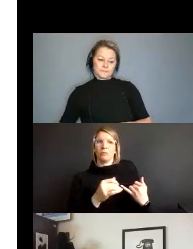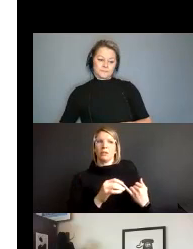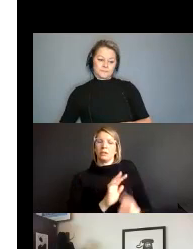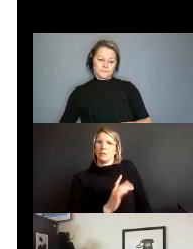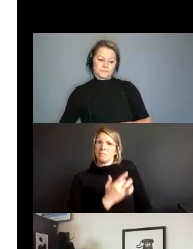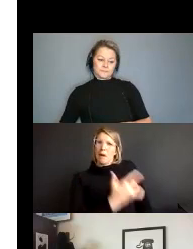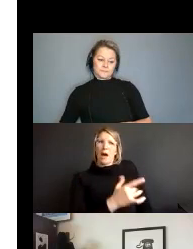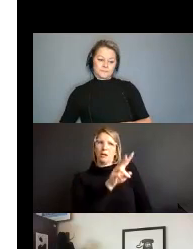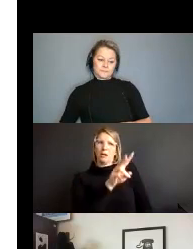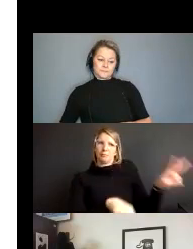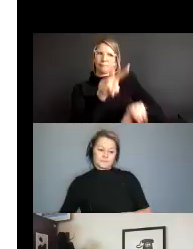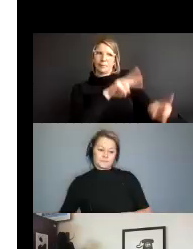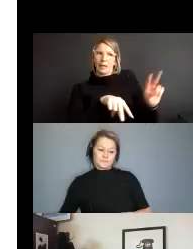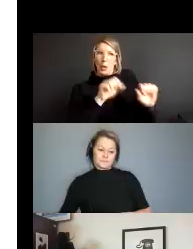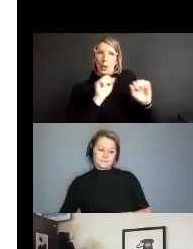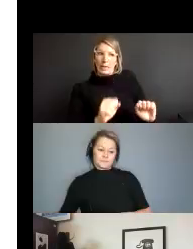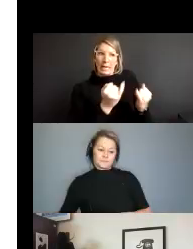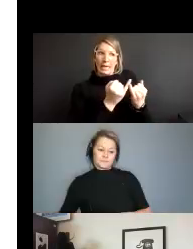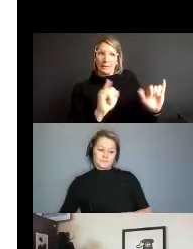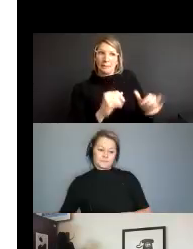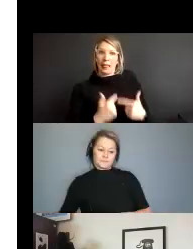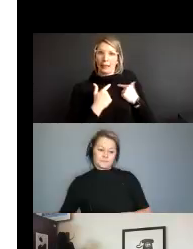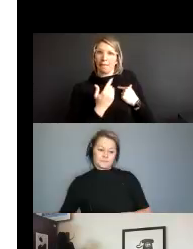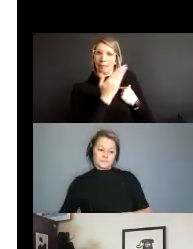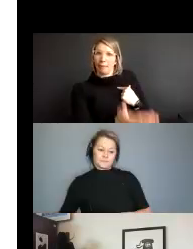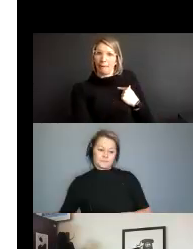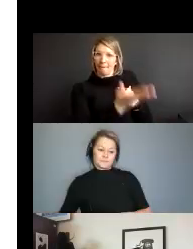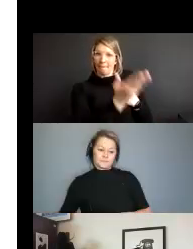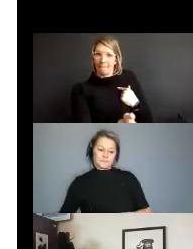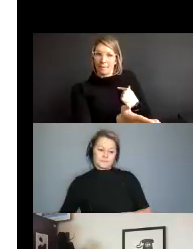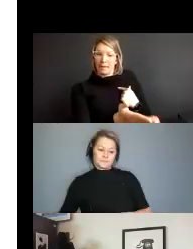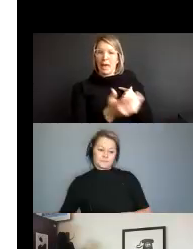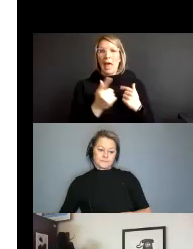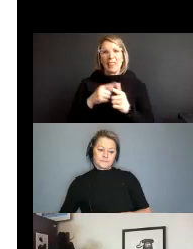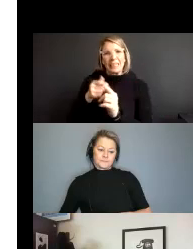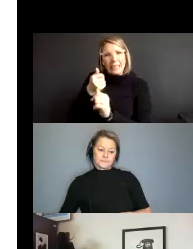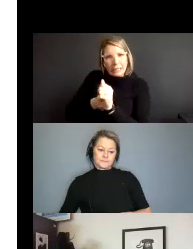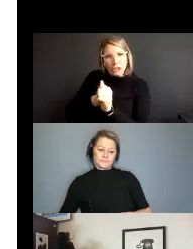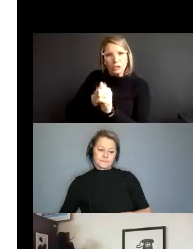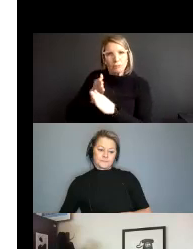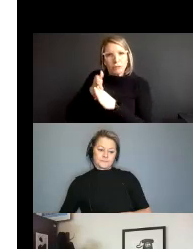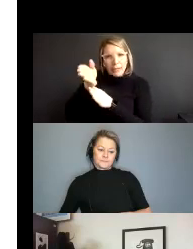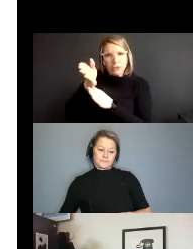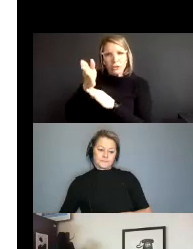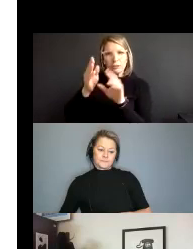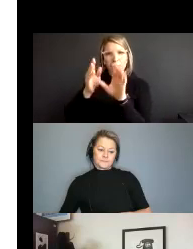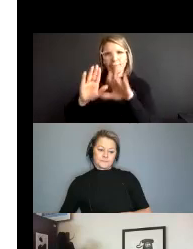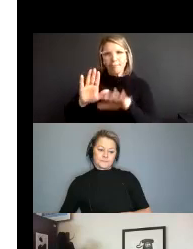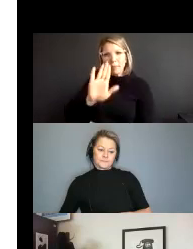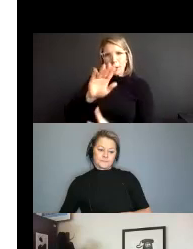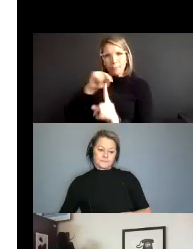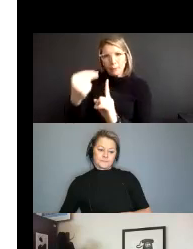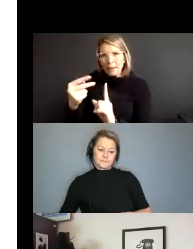Each professional then assesses the adult independently in relation to the decision with their own kind of professional lens, we would